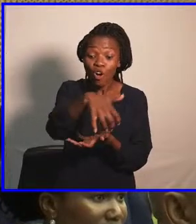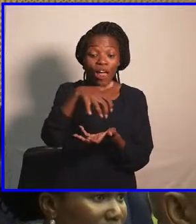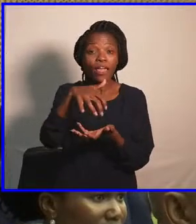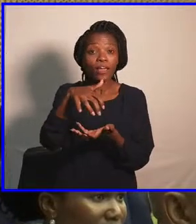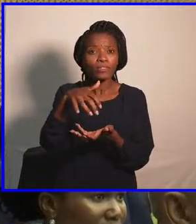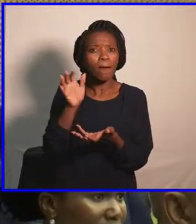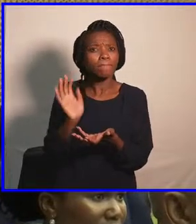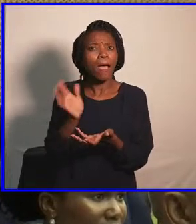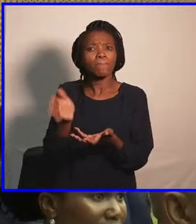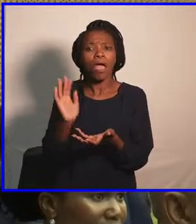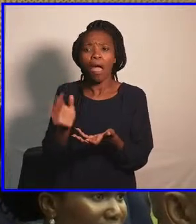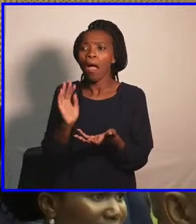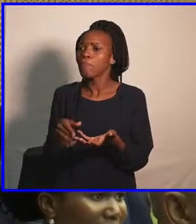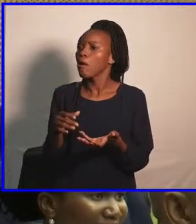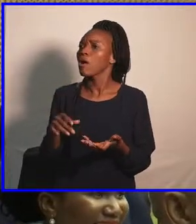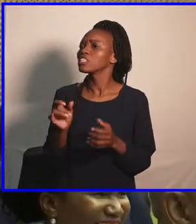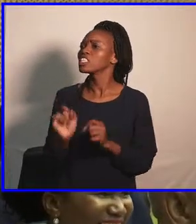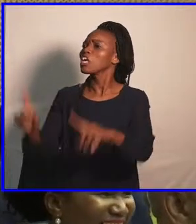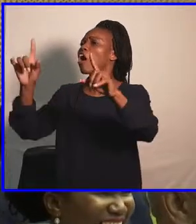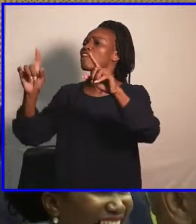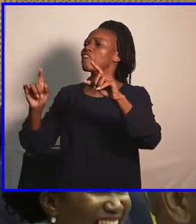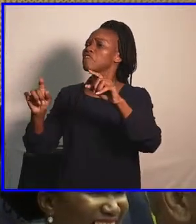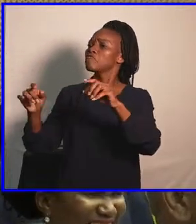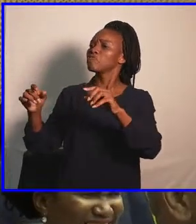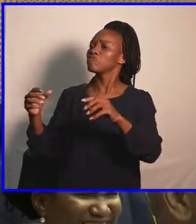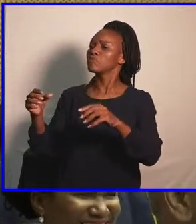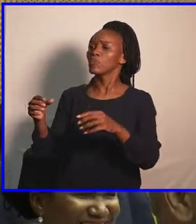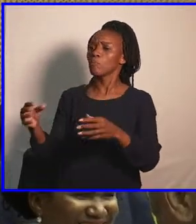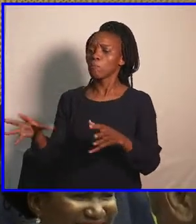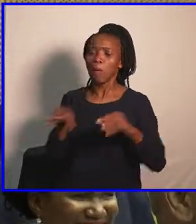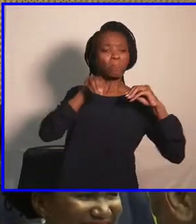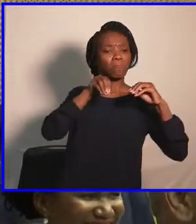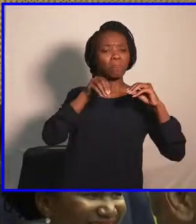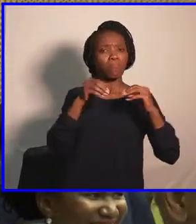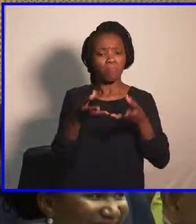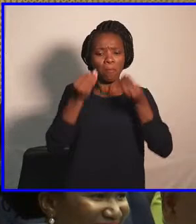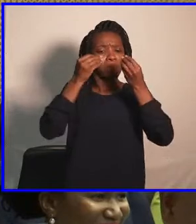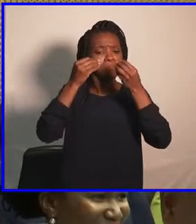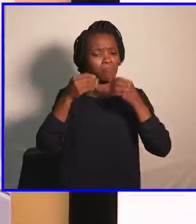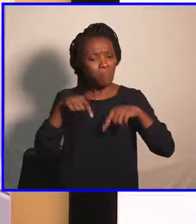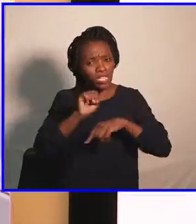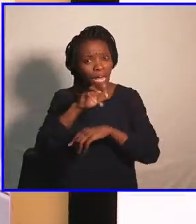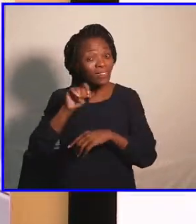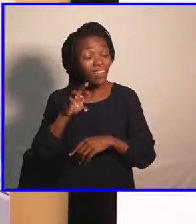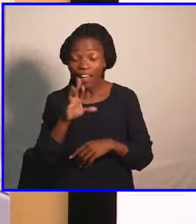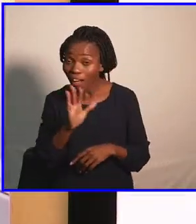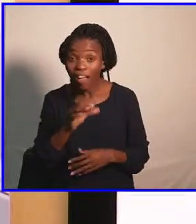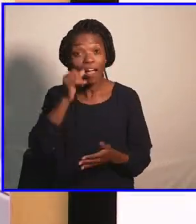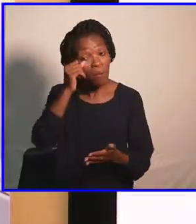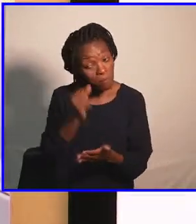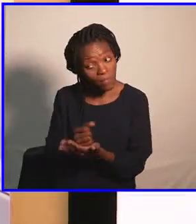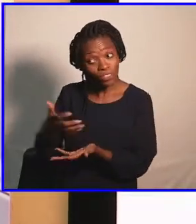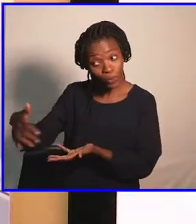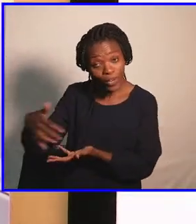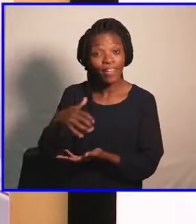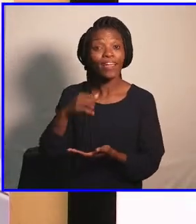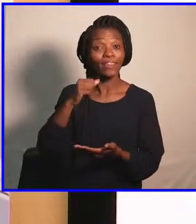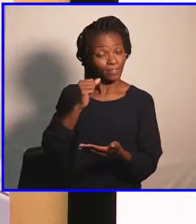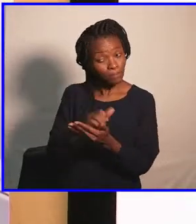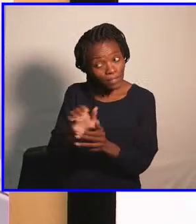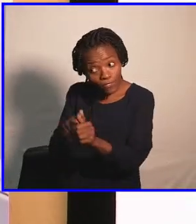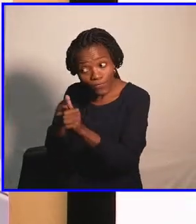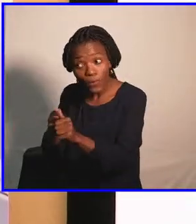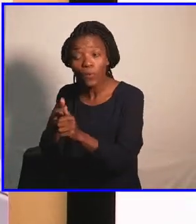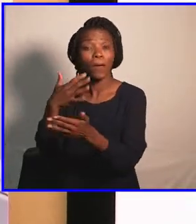not just walk through the door on its own. It has to be collected, it has to be followed up, it has to be